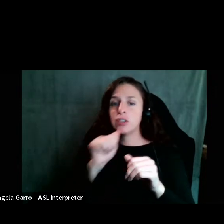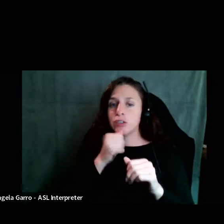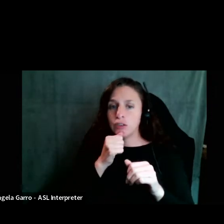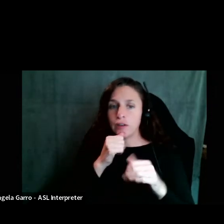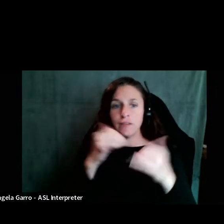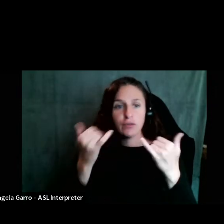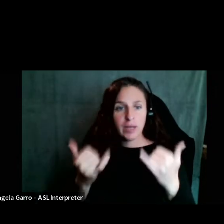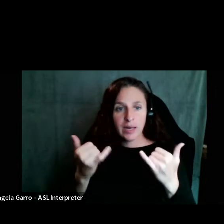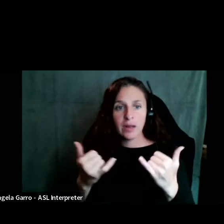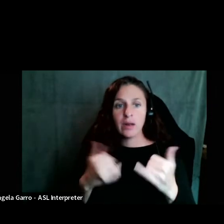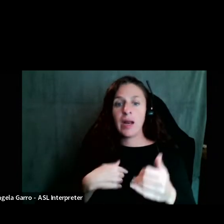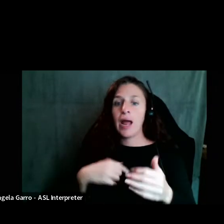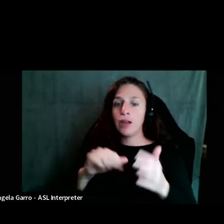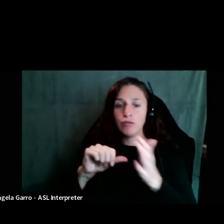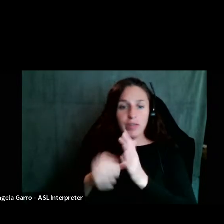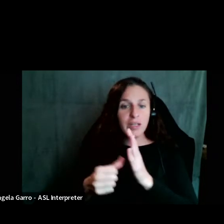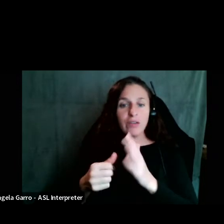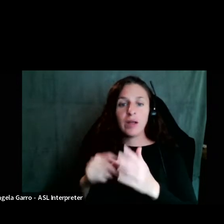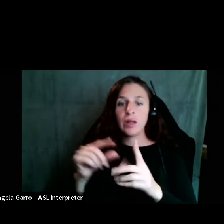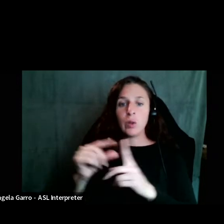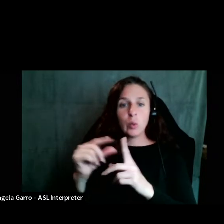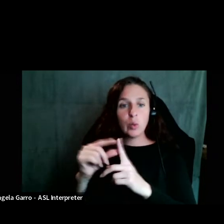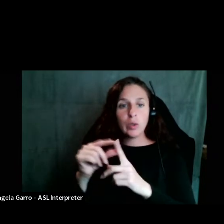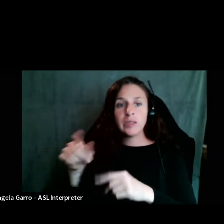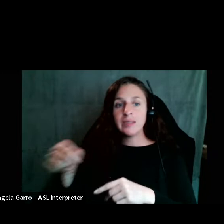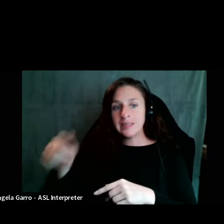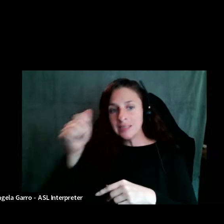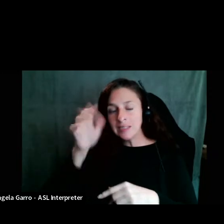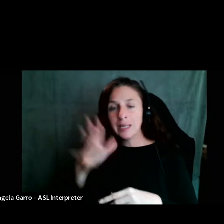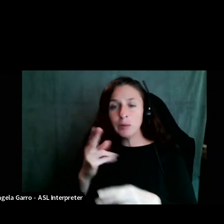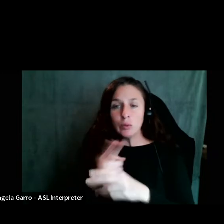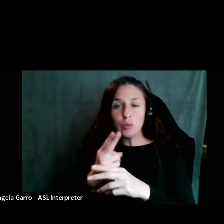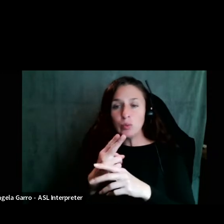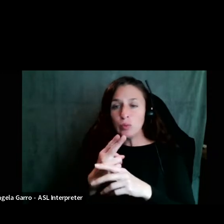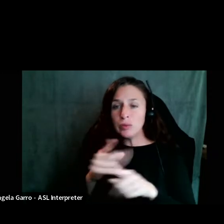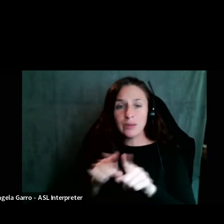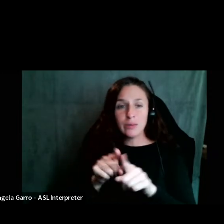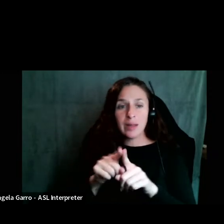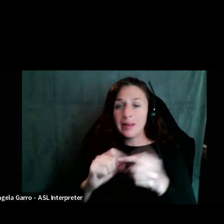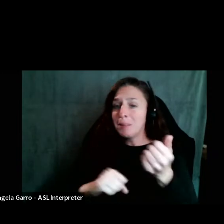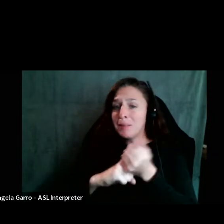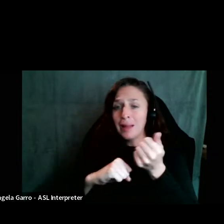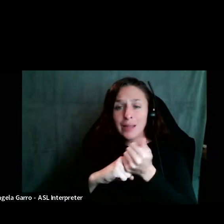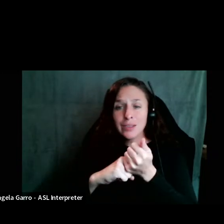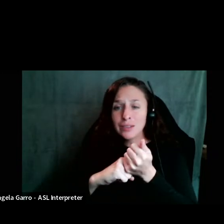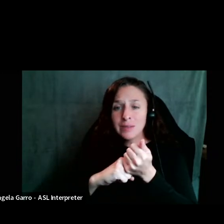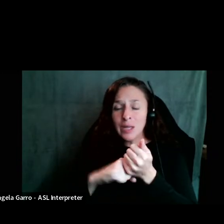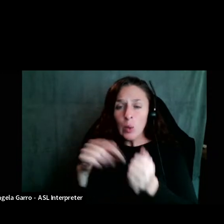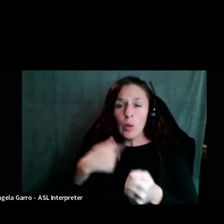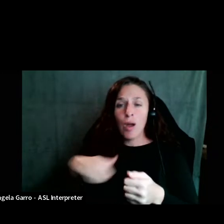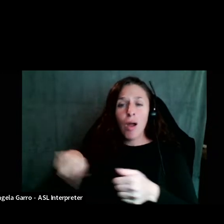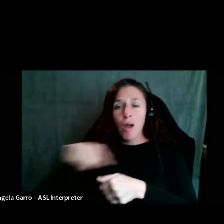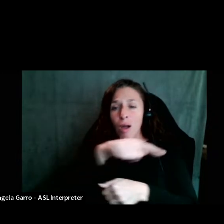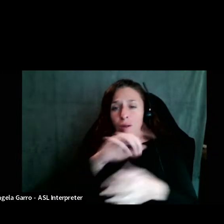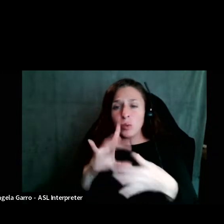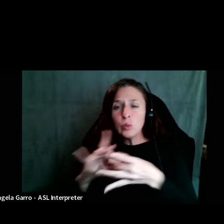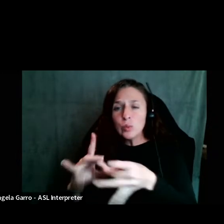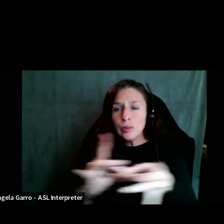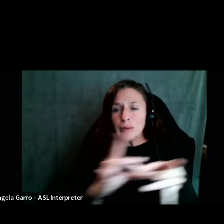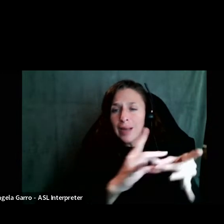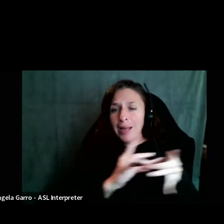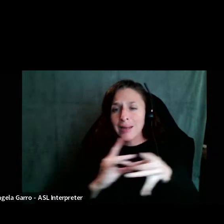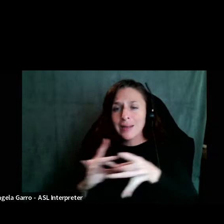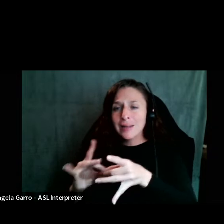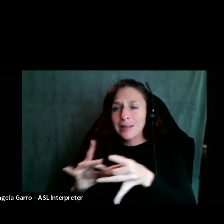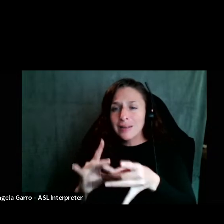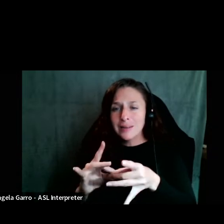I reiterate the words that this gentleman used as well. The Pledge of Allegiance. We are all United States citizens. We